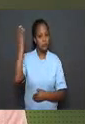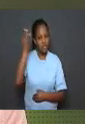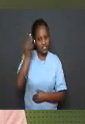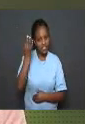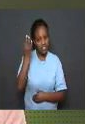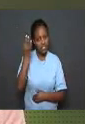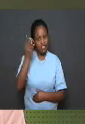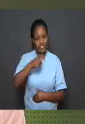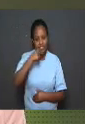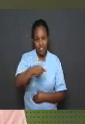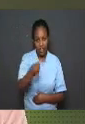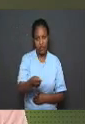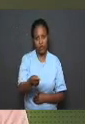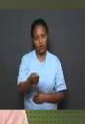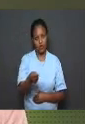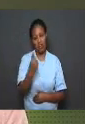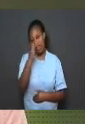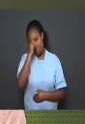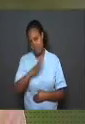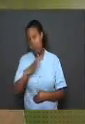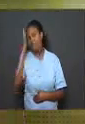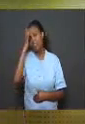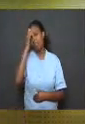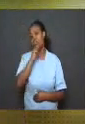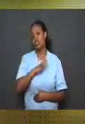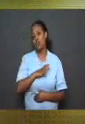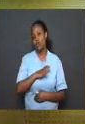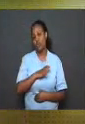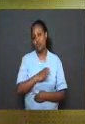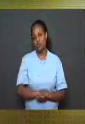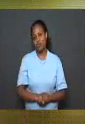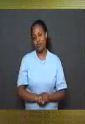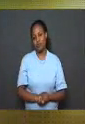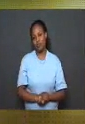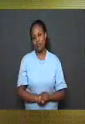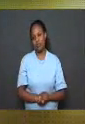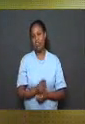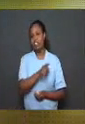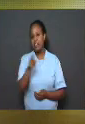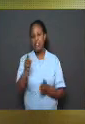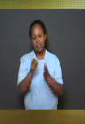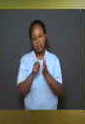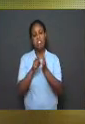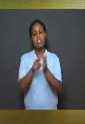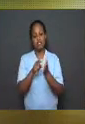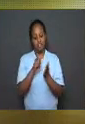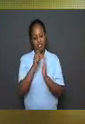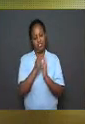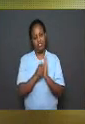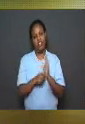unfair thing happening to someone you know. Write down your example and